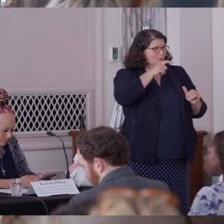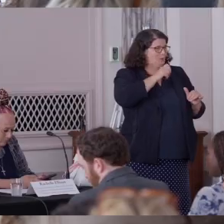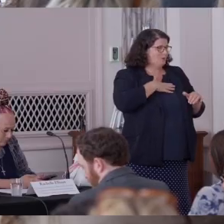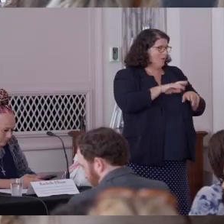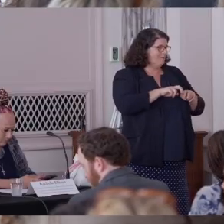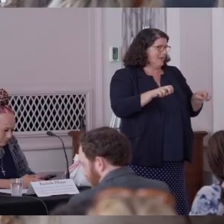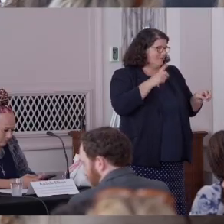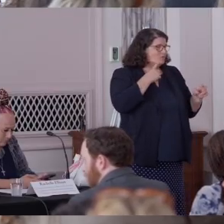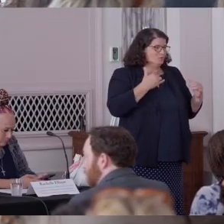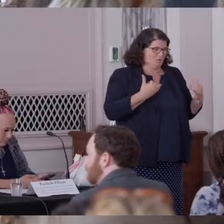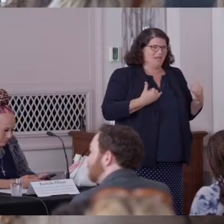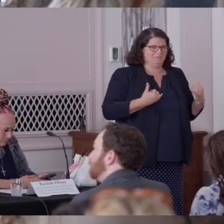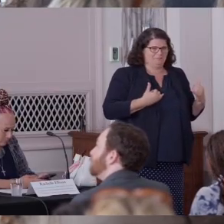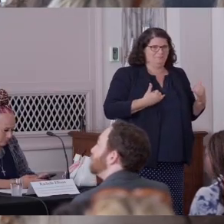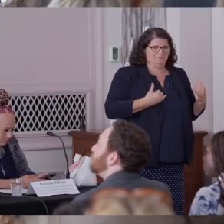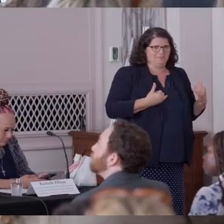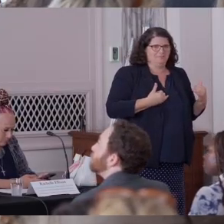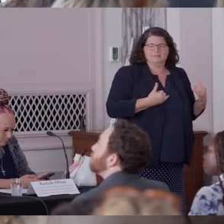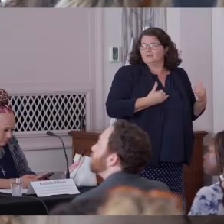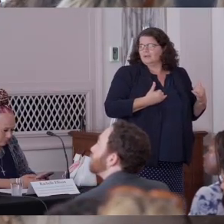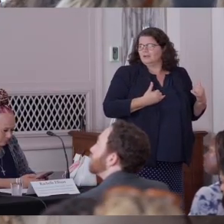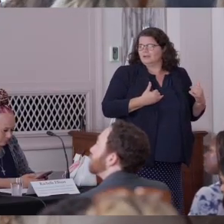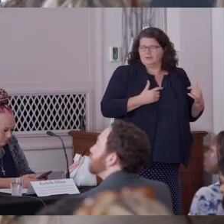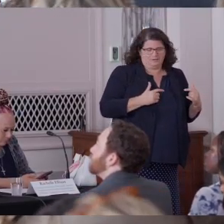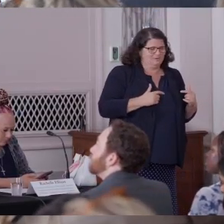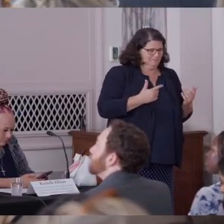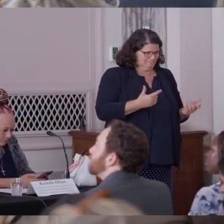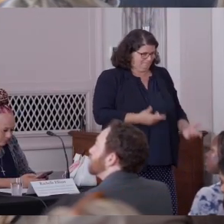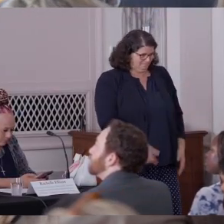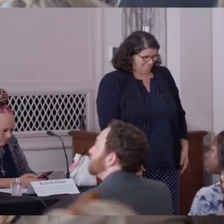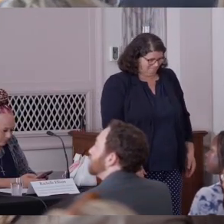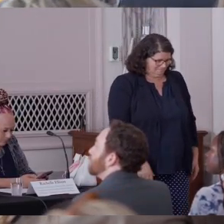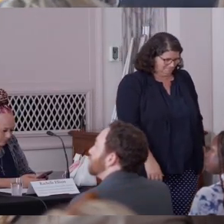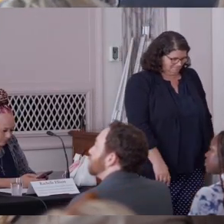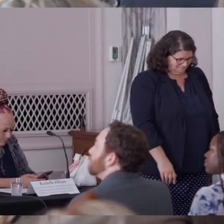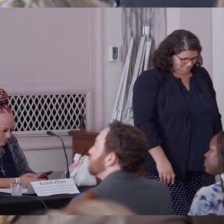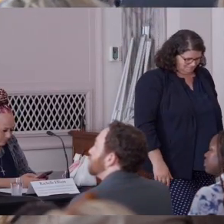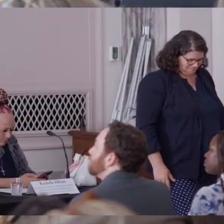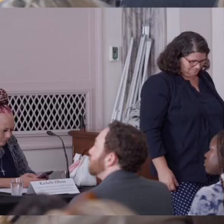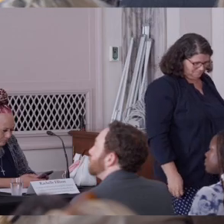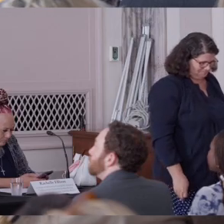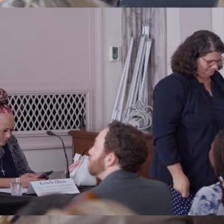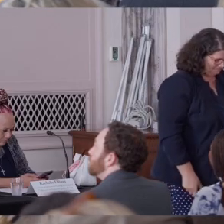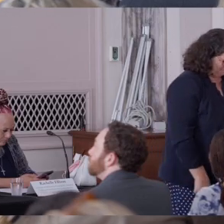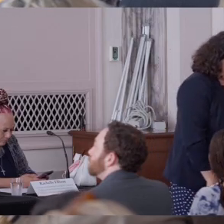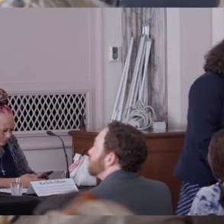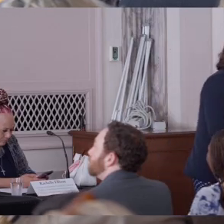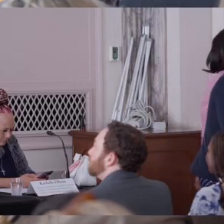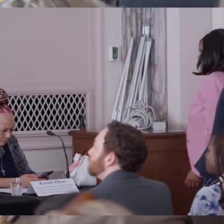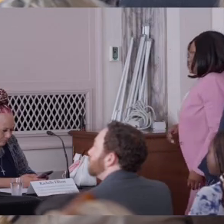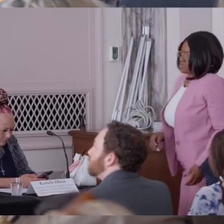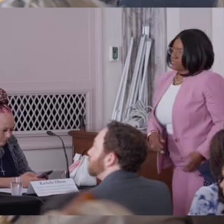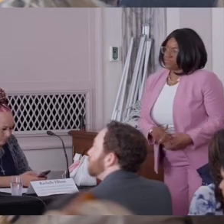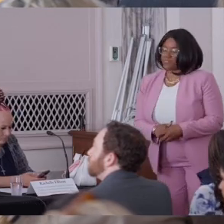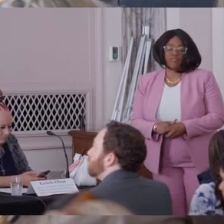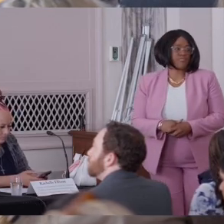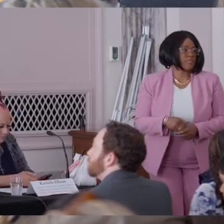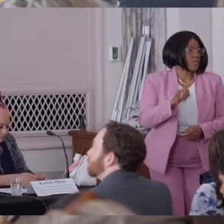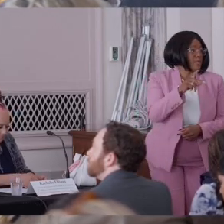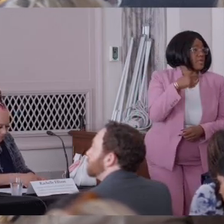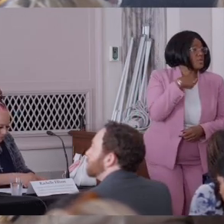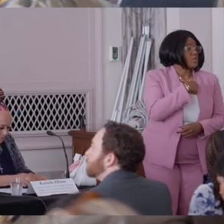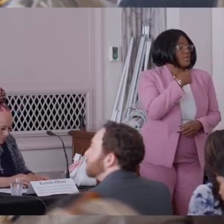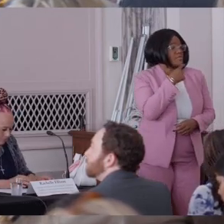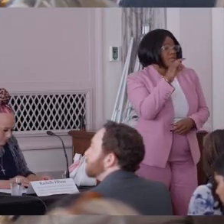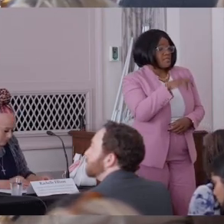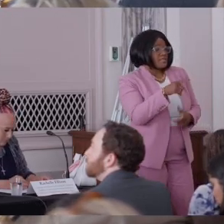today. And Corey, I think I'll begin with you. You have run Bridgeway Behavioral Health Services, as we said, which